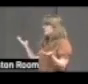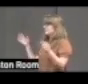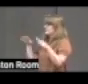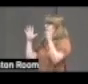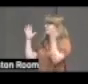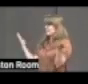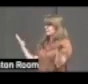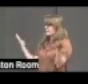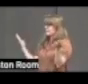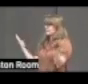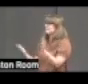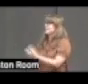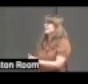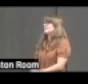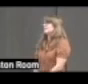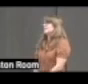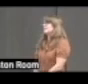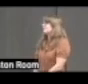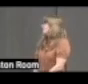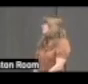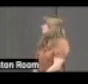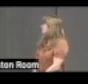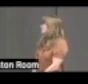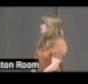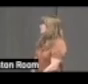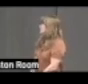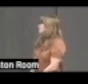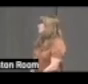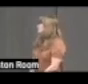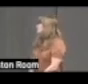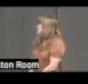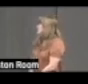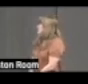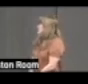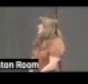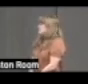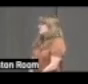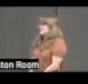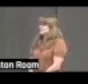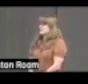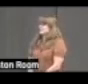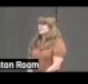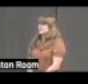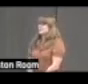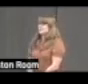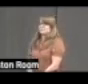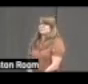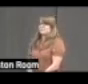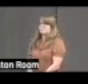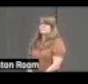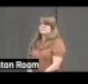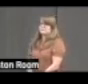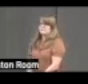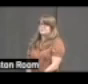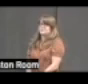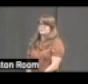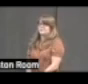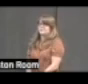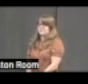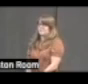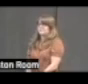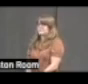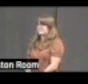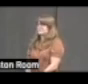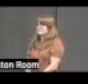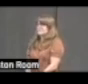seen this go across the headlines of newspapers in 2019, but it's projected that in 20 years, more than 1 million species will